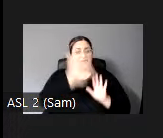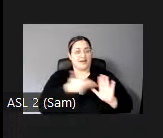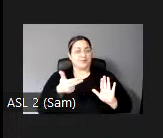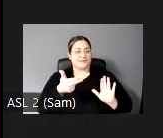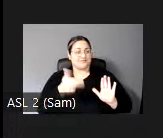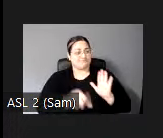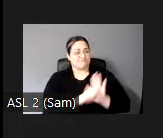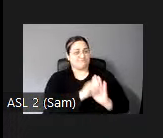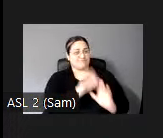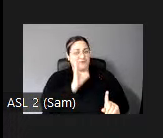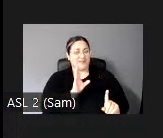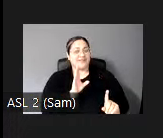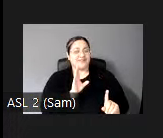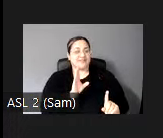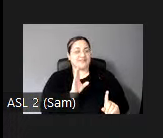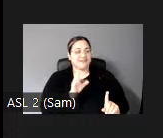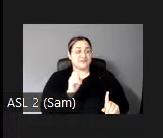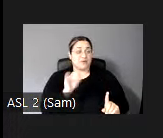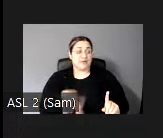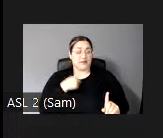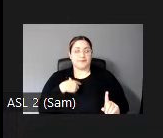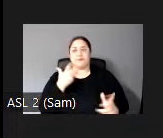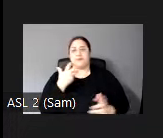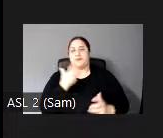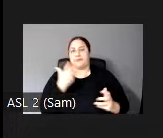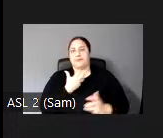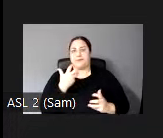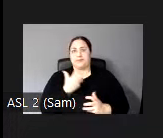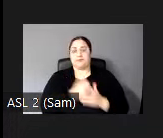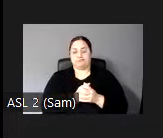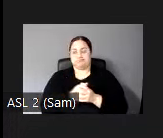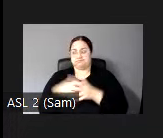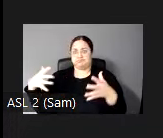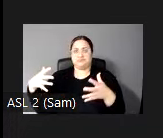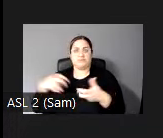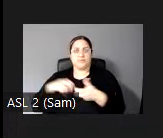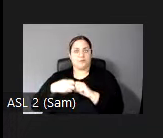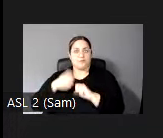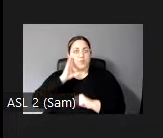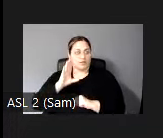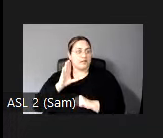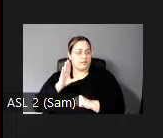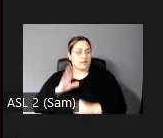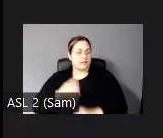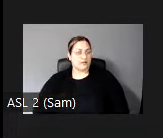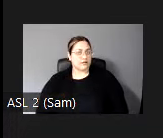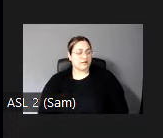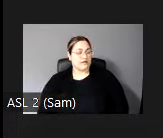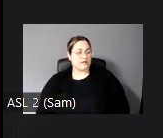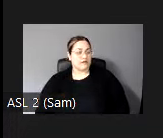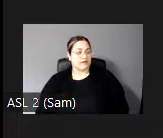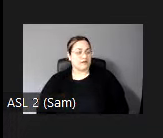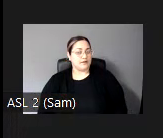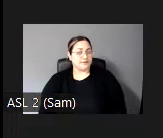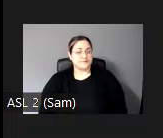with dementia. So I think there's little doubt that we can all agree that dementia is a growing and perhaps the #1 health